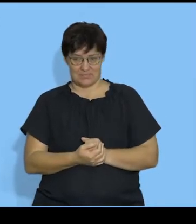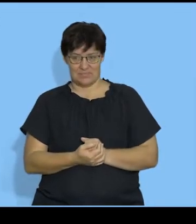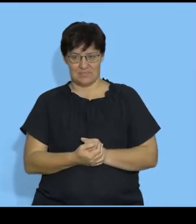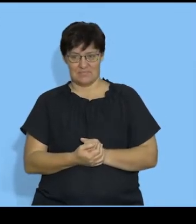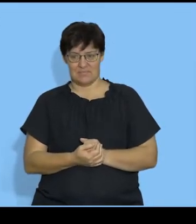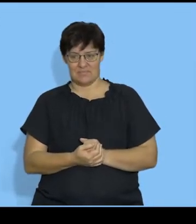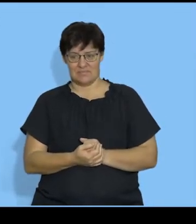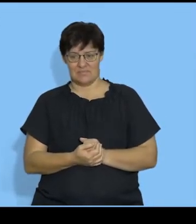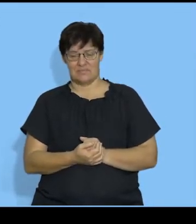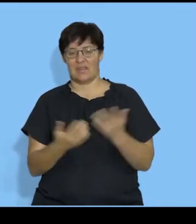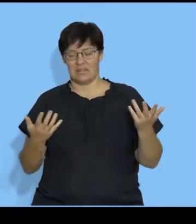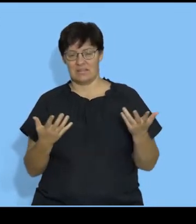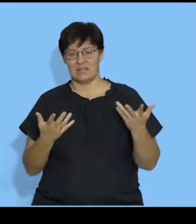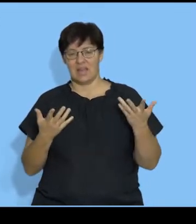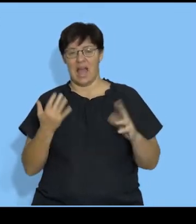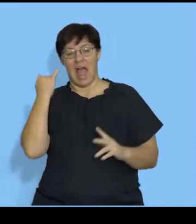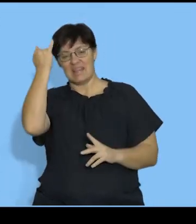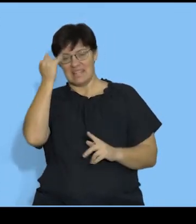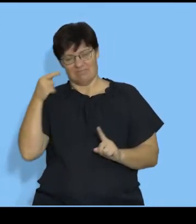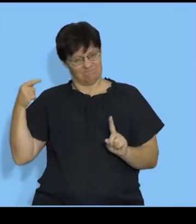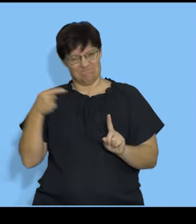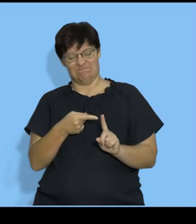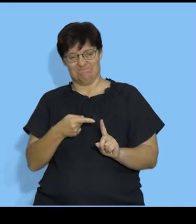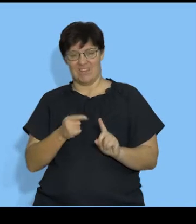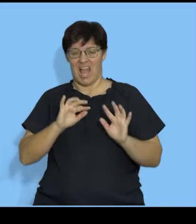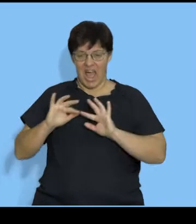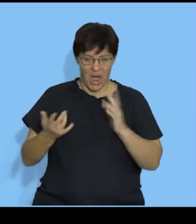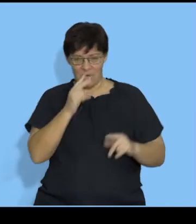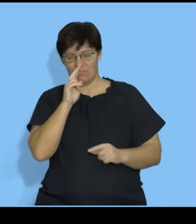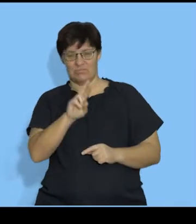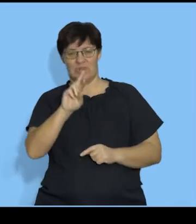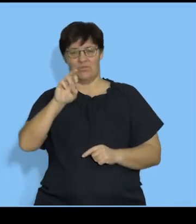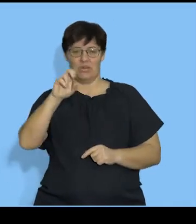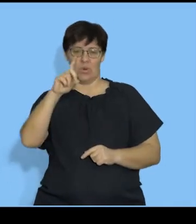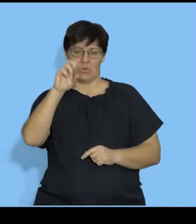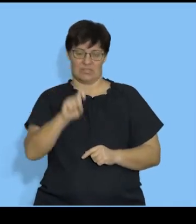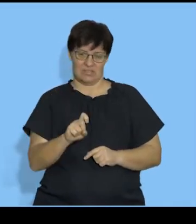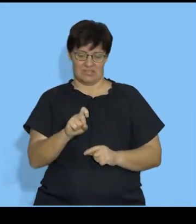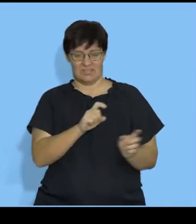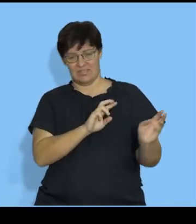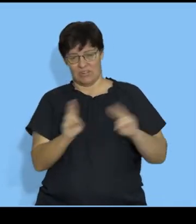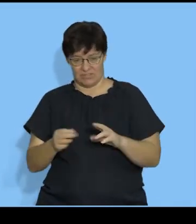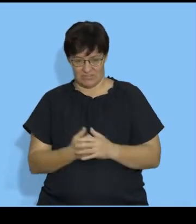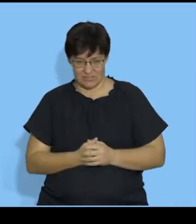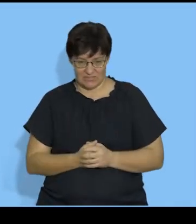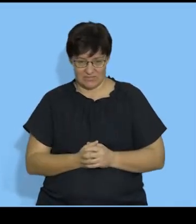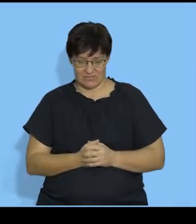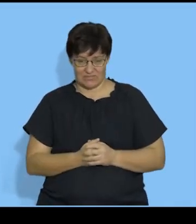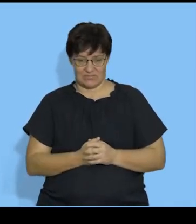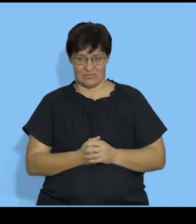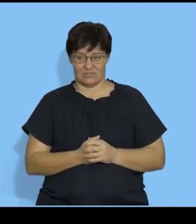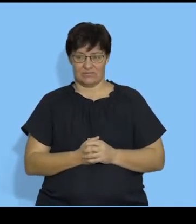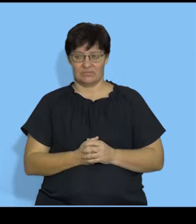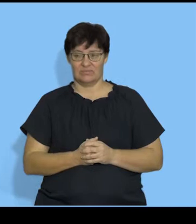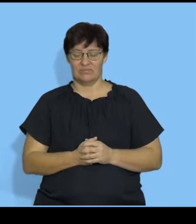that's the big idea about how we look at redox reaction for today's session. Right.